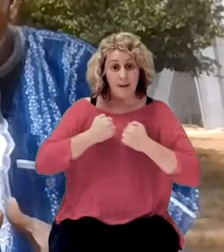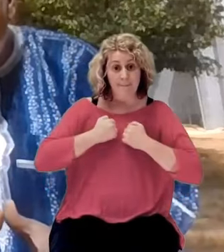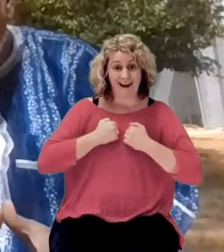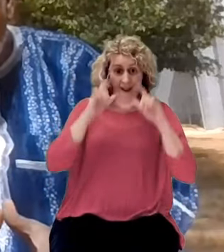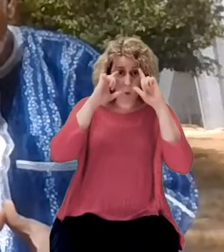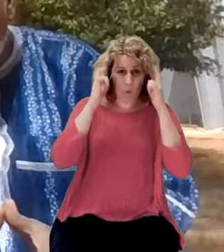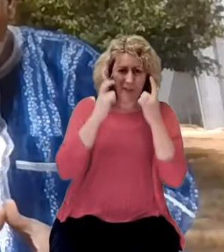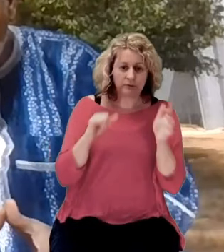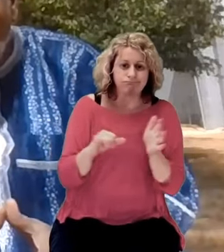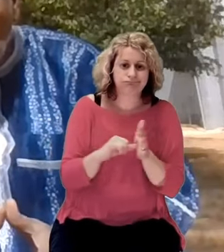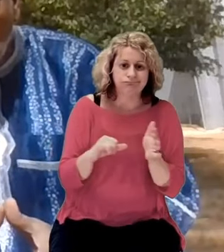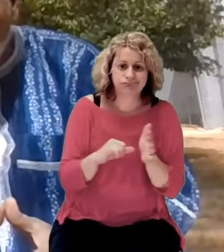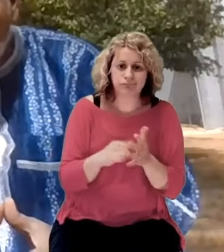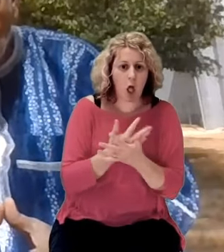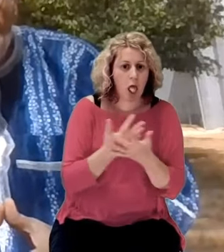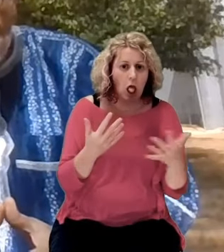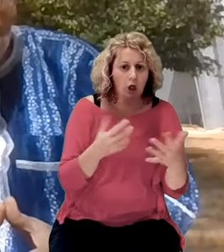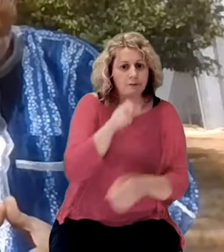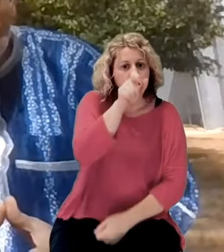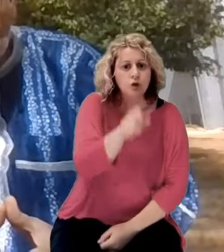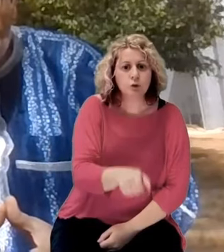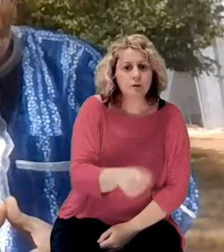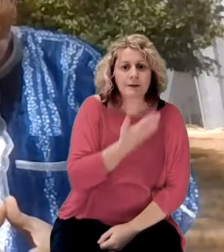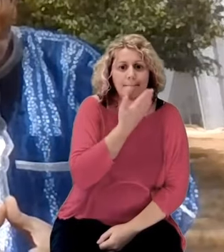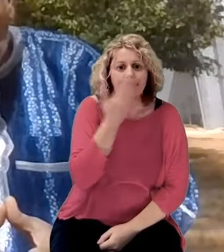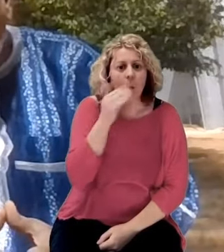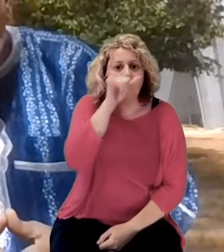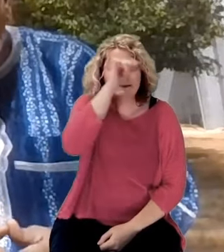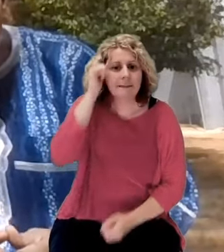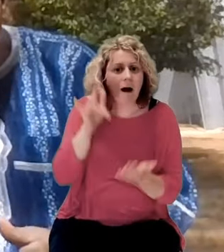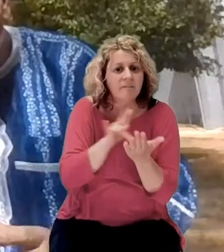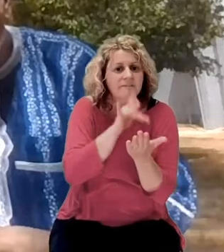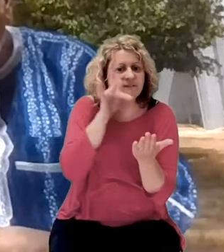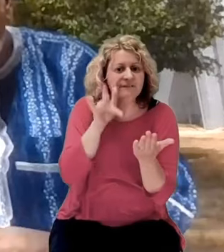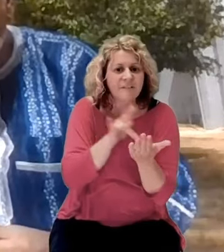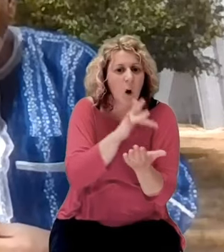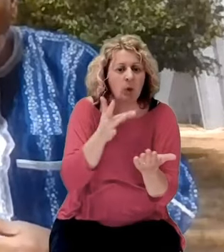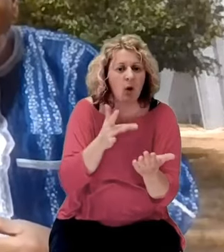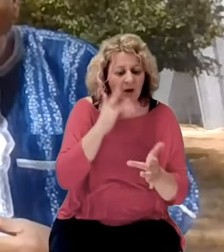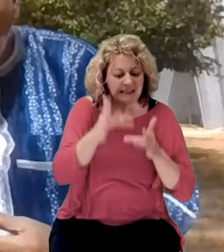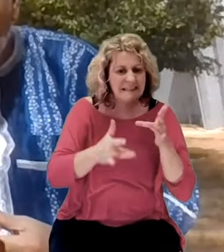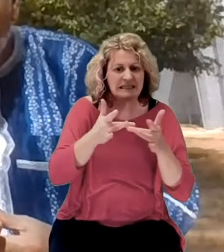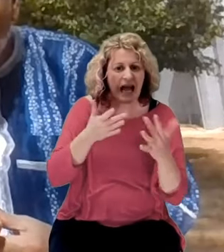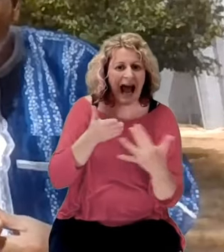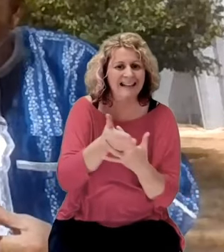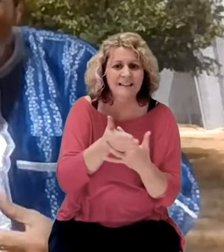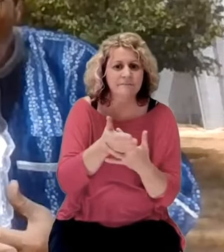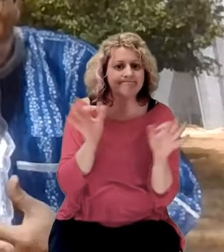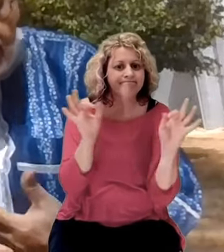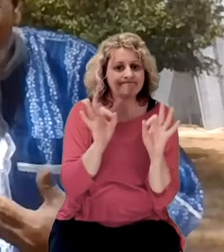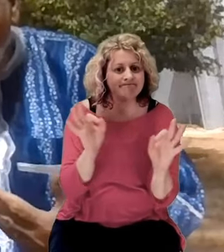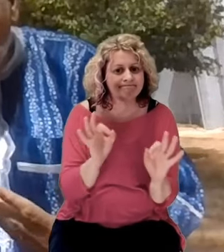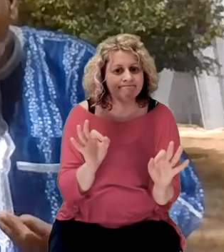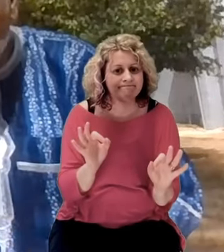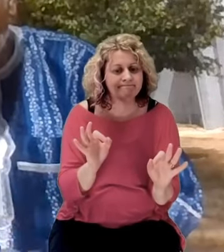rather more difficult because many of our students don't have smartphones or